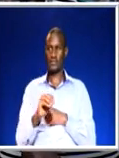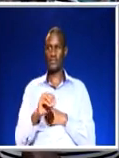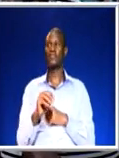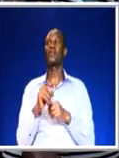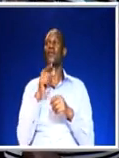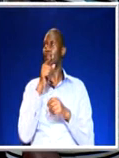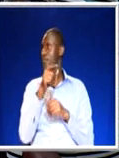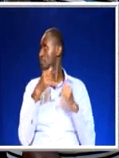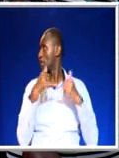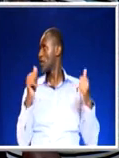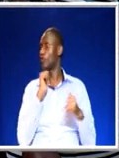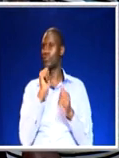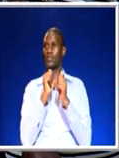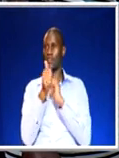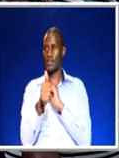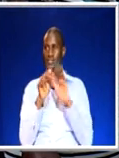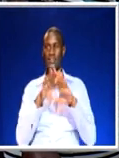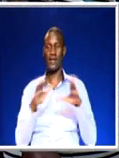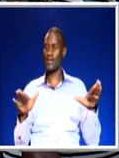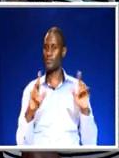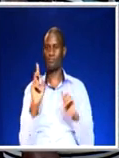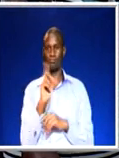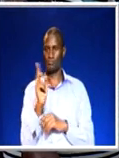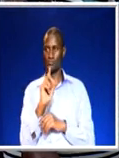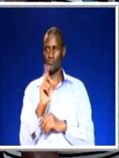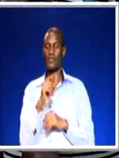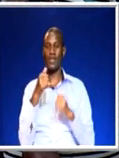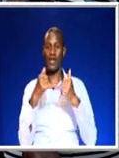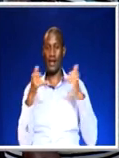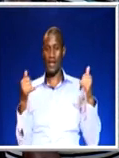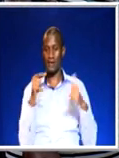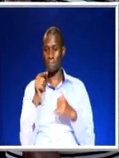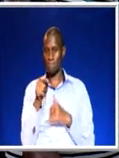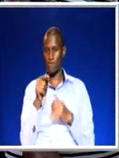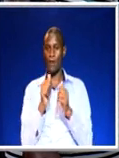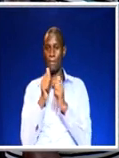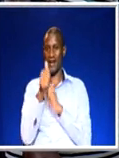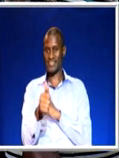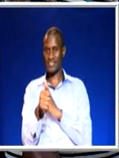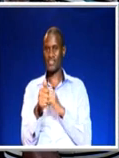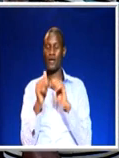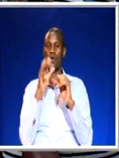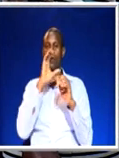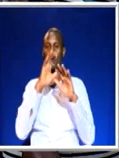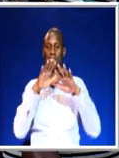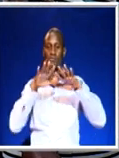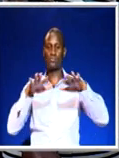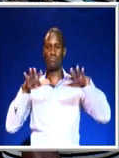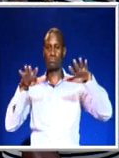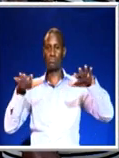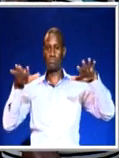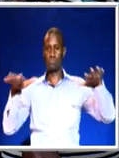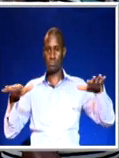This line does not pass over the land. This line passes over the water.